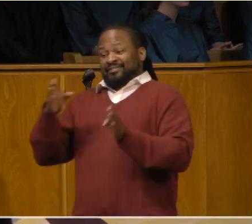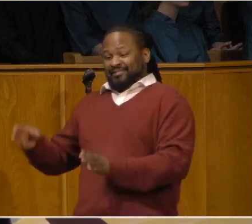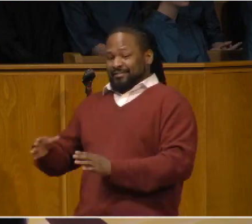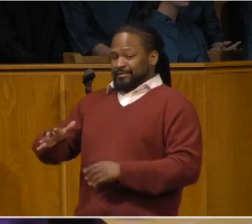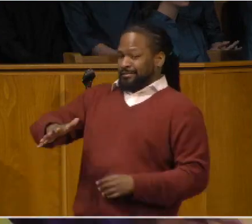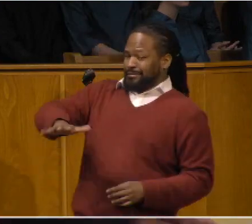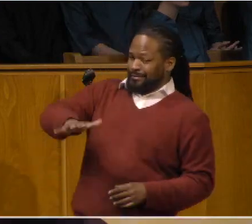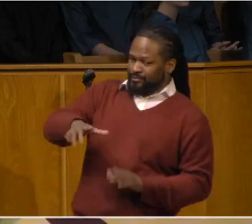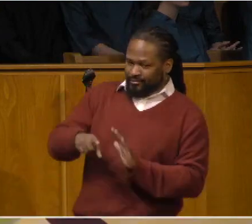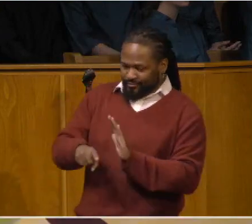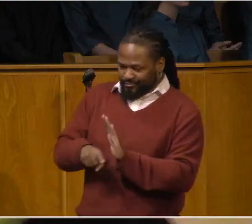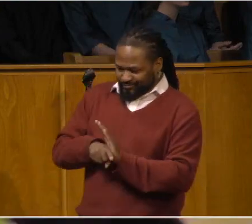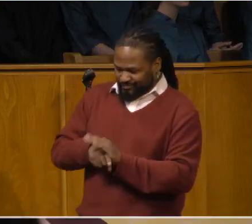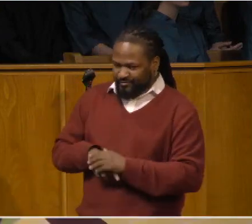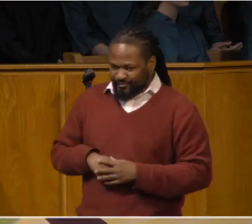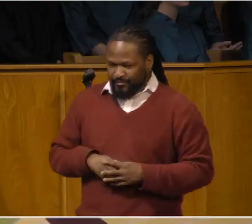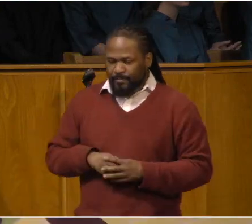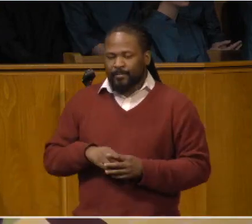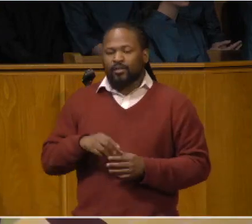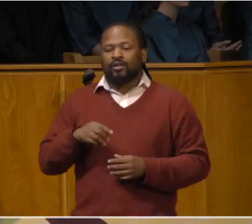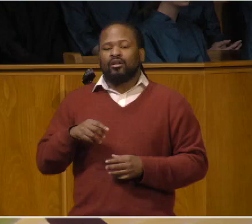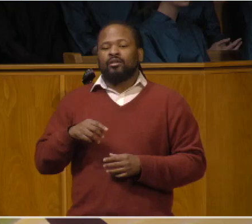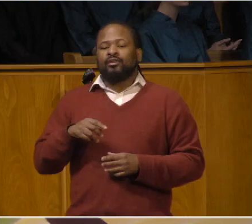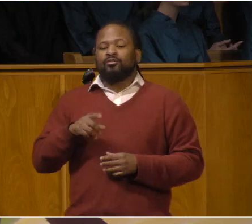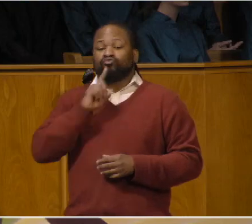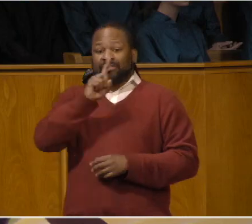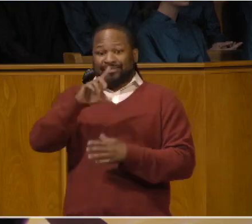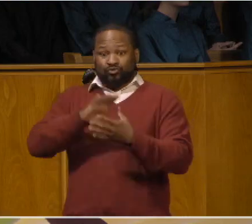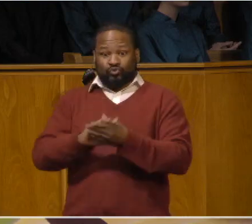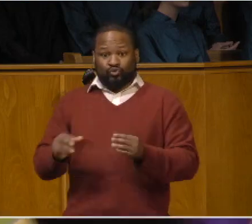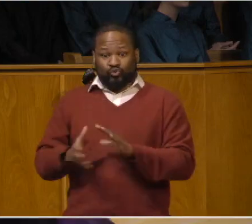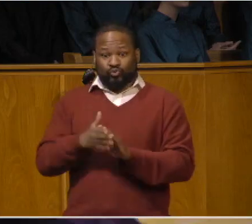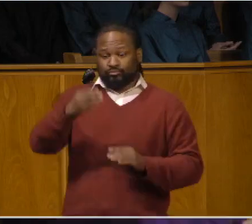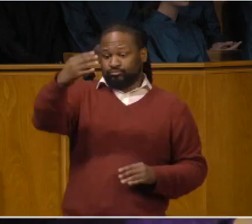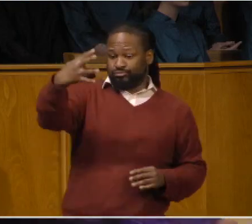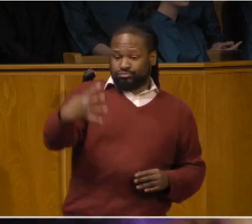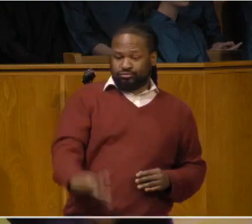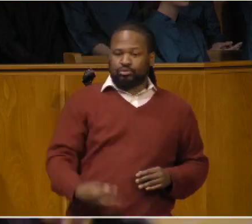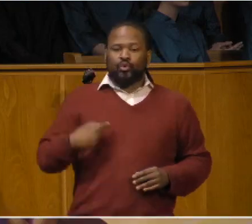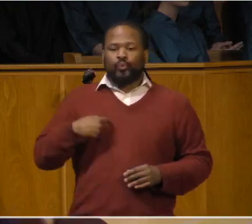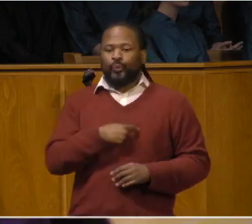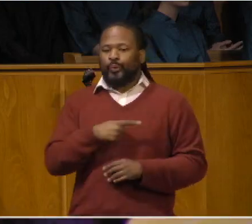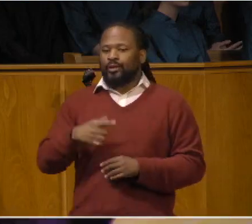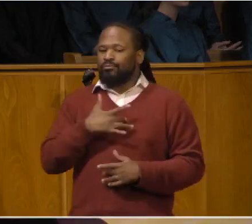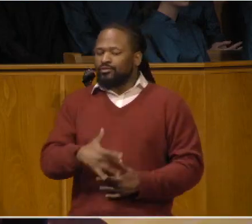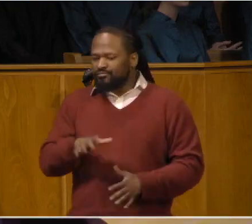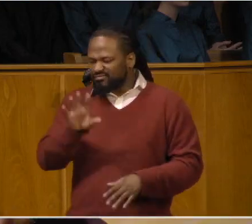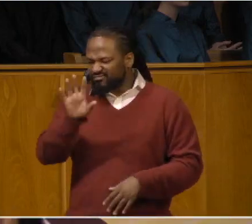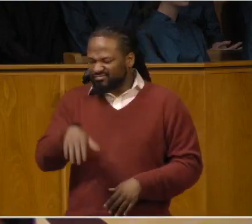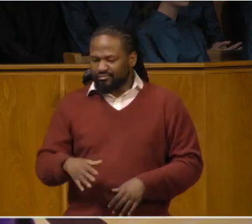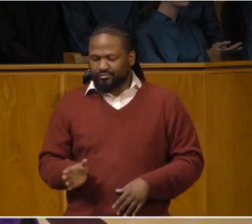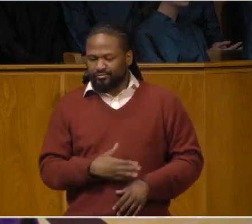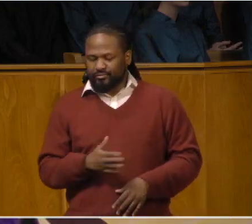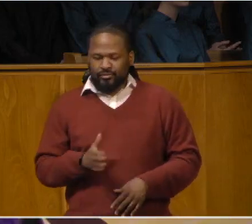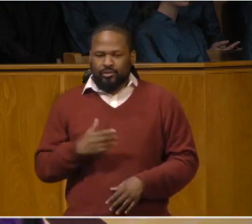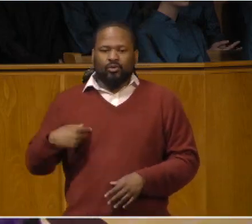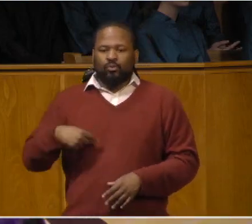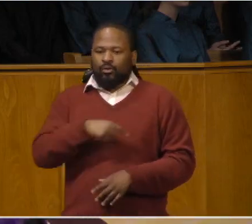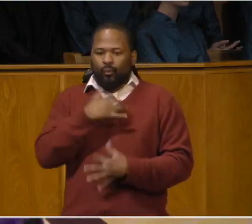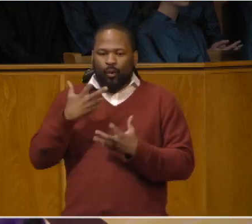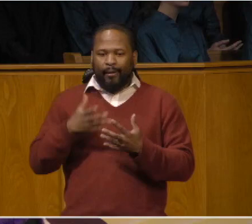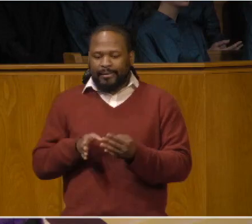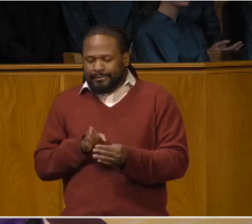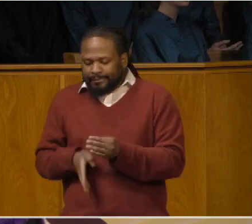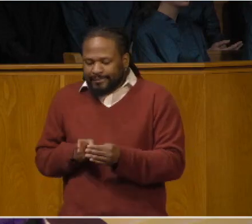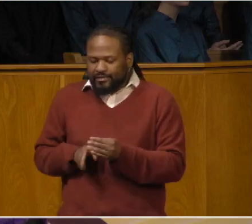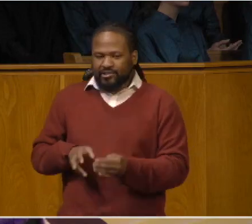We tend to gloss over what happens in this story. We romanticize it because we see the big picture, the end result,